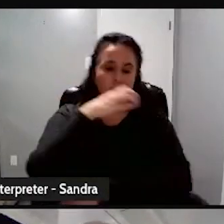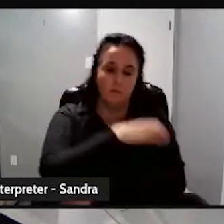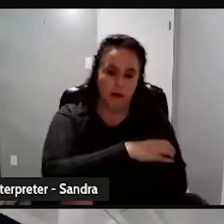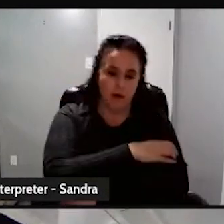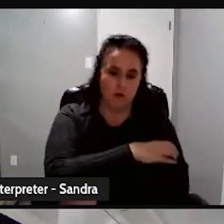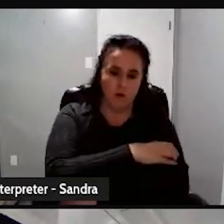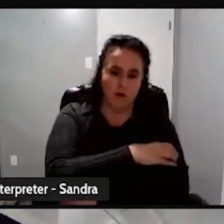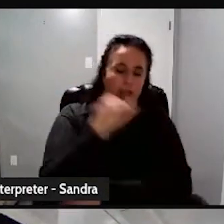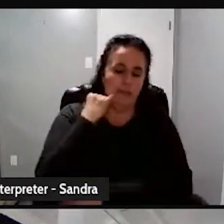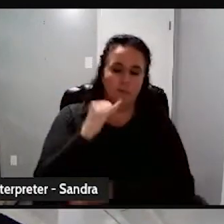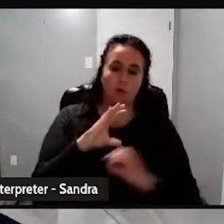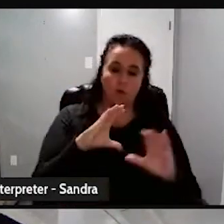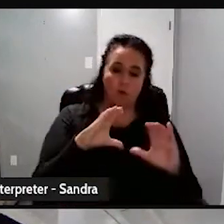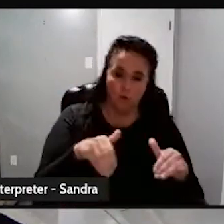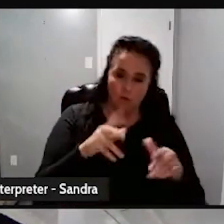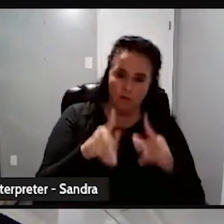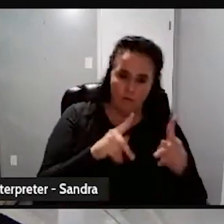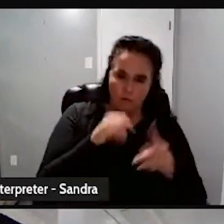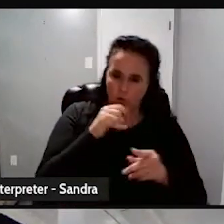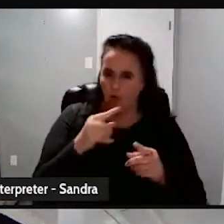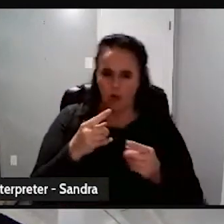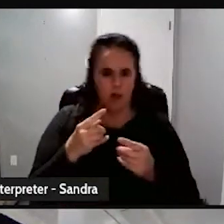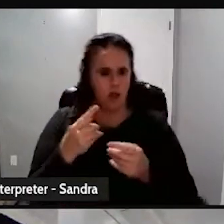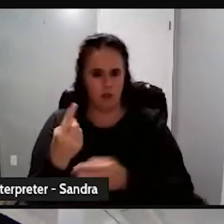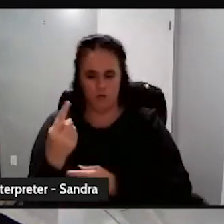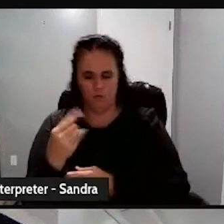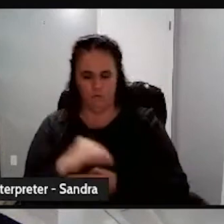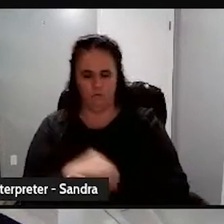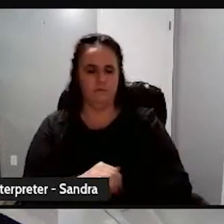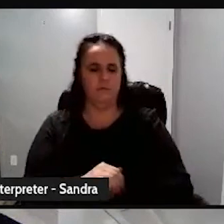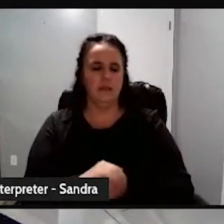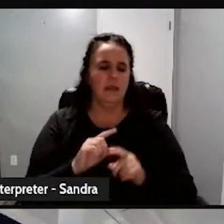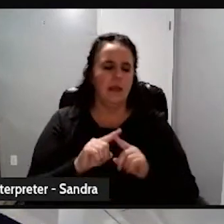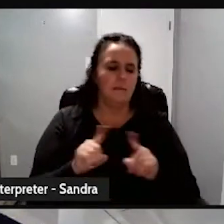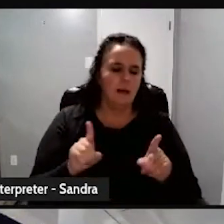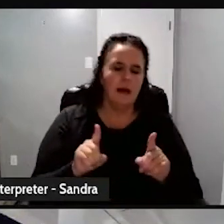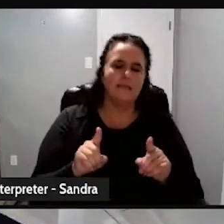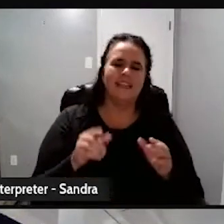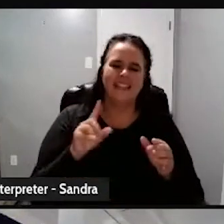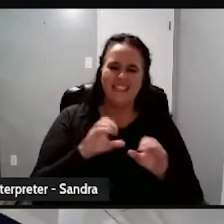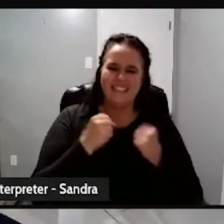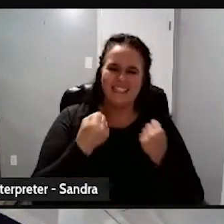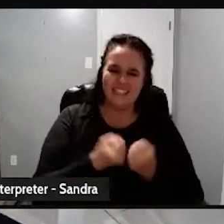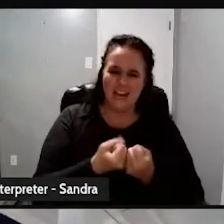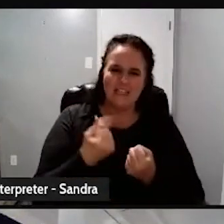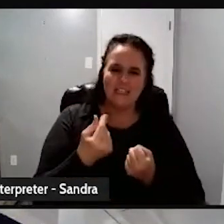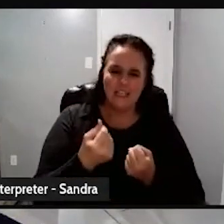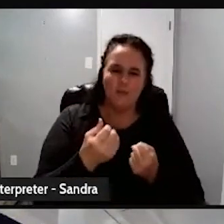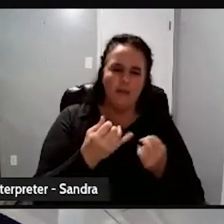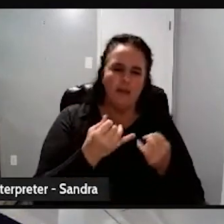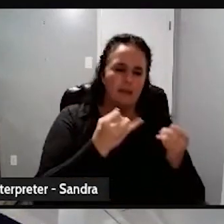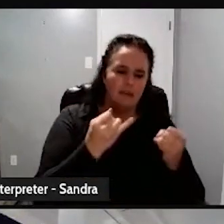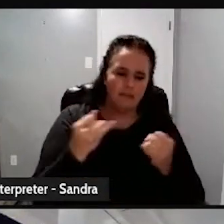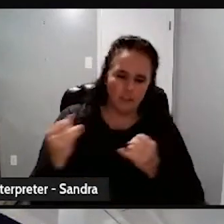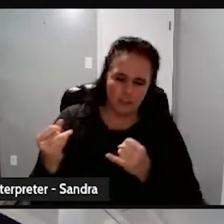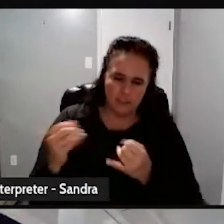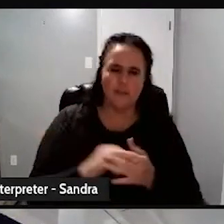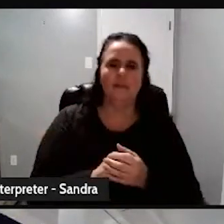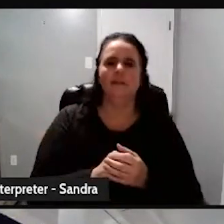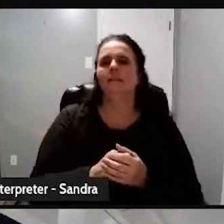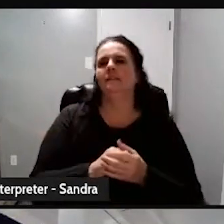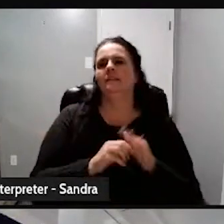group, but because we live in an individualistic society and we still have capitalism and we still have all the systems that we